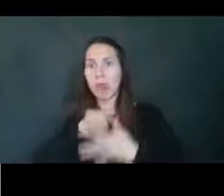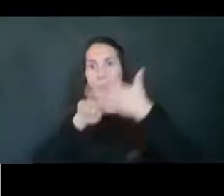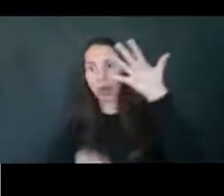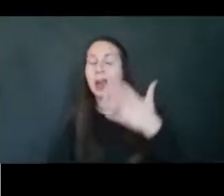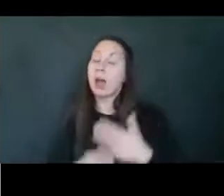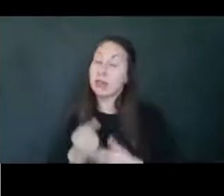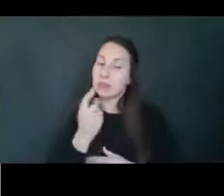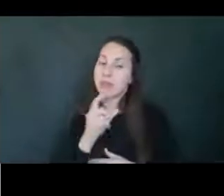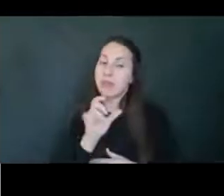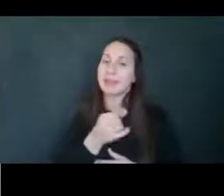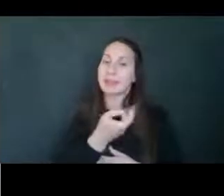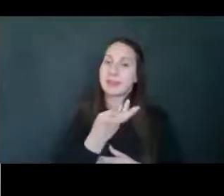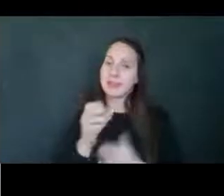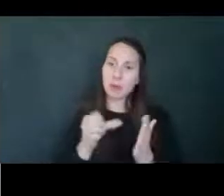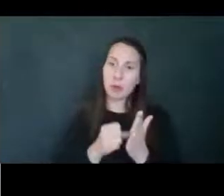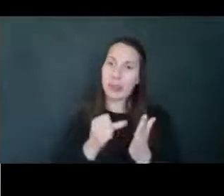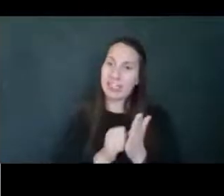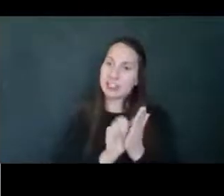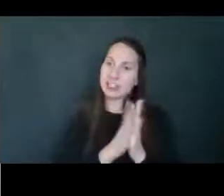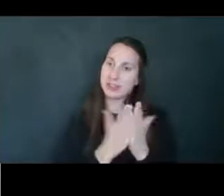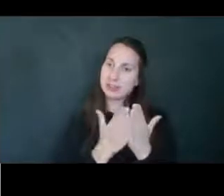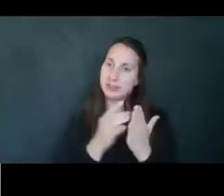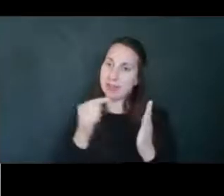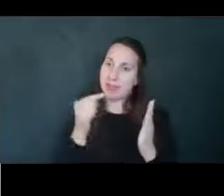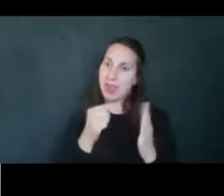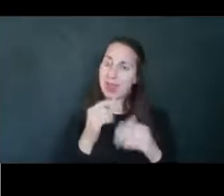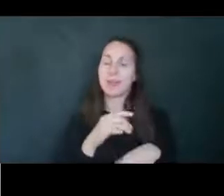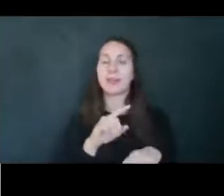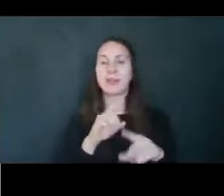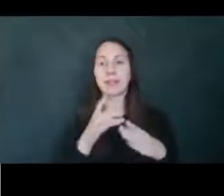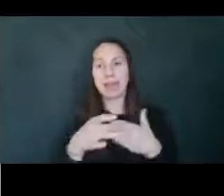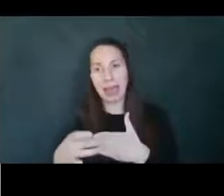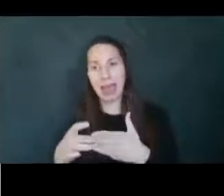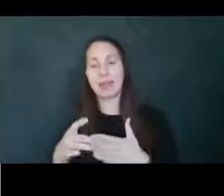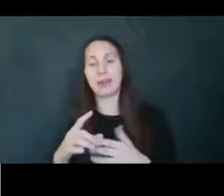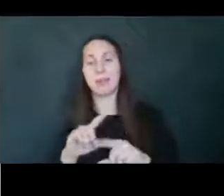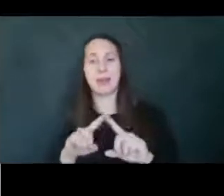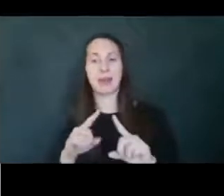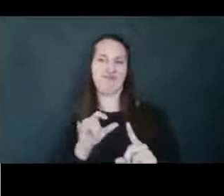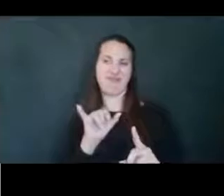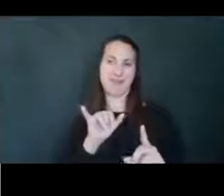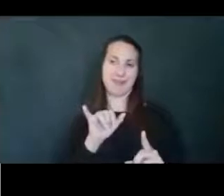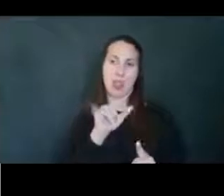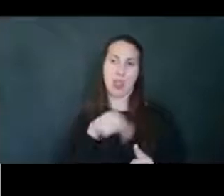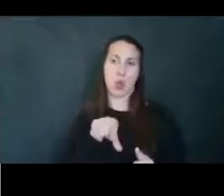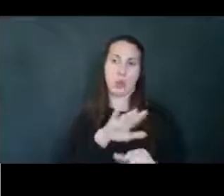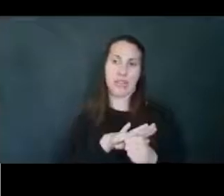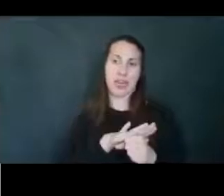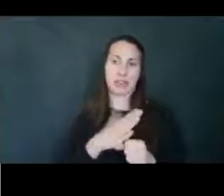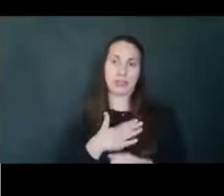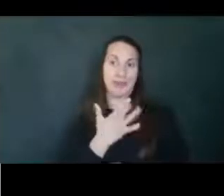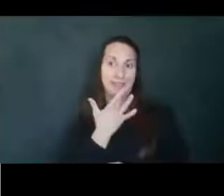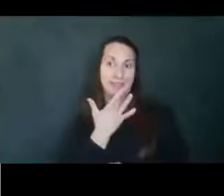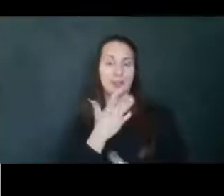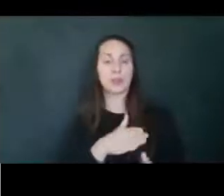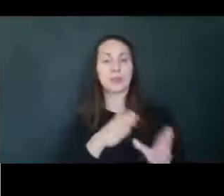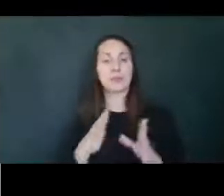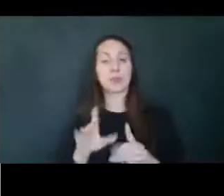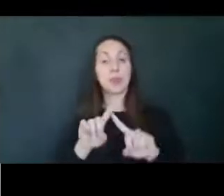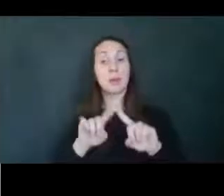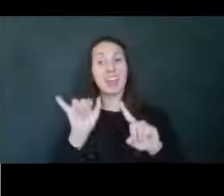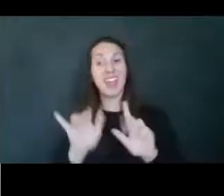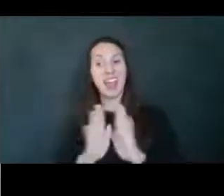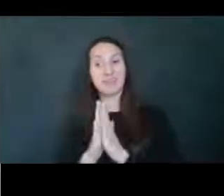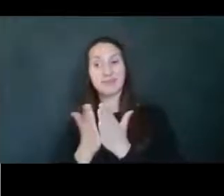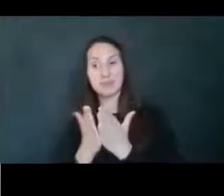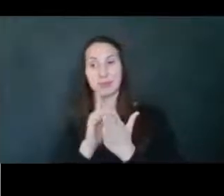of my favorite areas that it identifies, but it really gives, it shapes the landscape of how